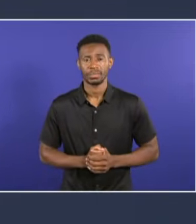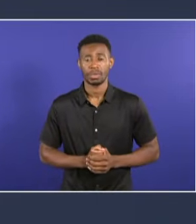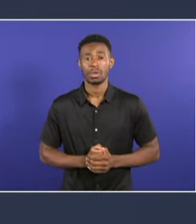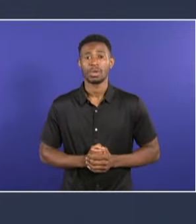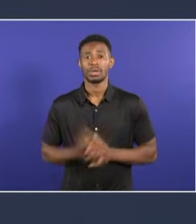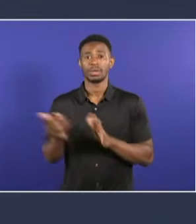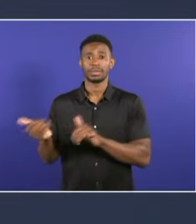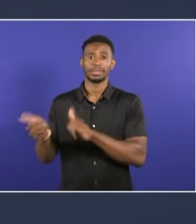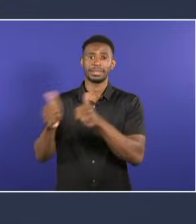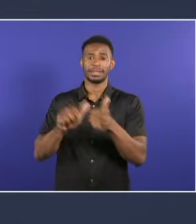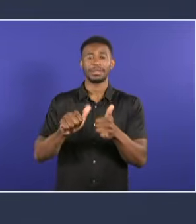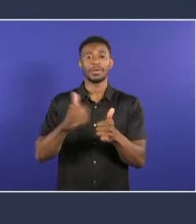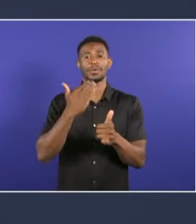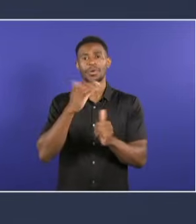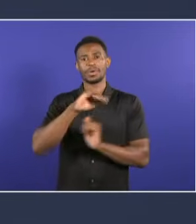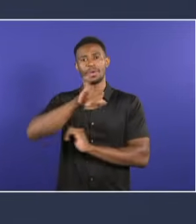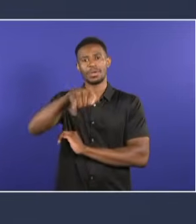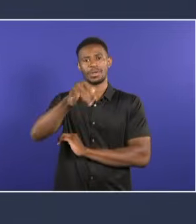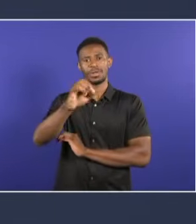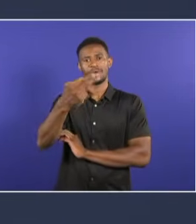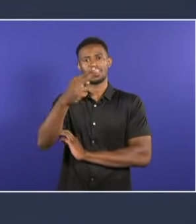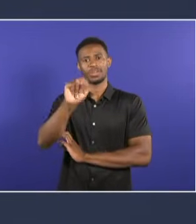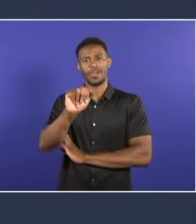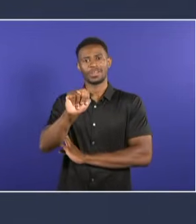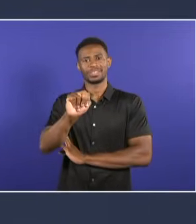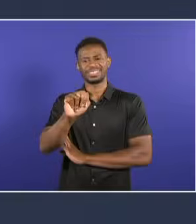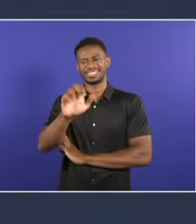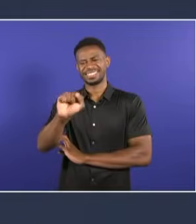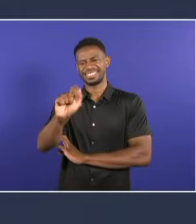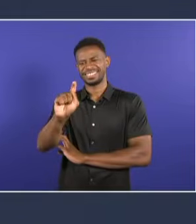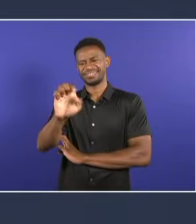And then came John Steenhuisen. Where's John?